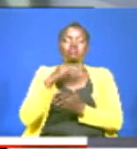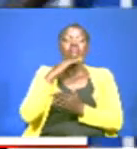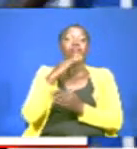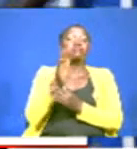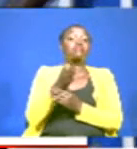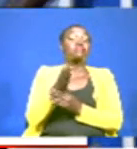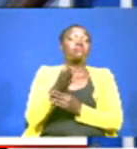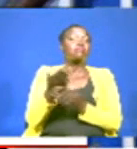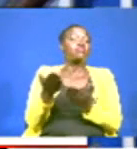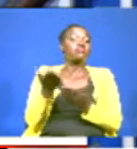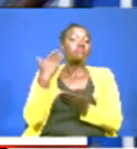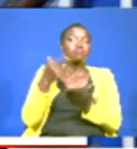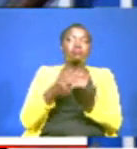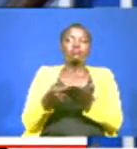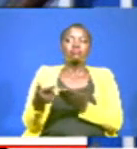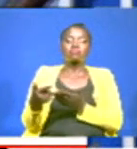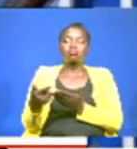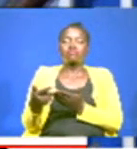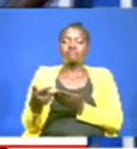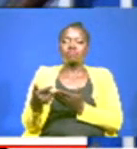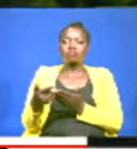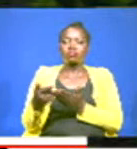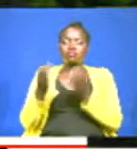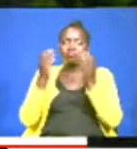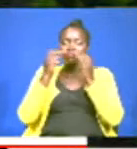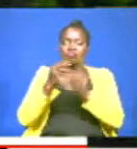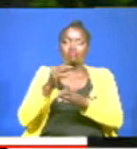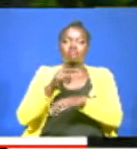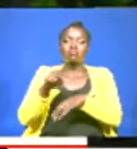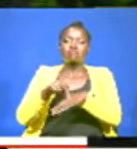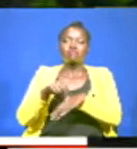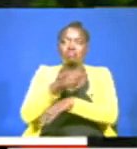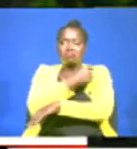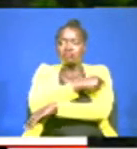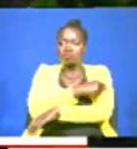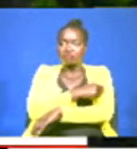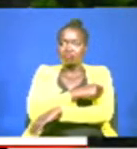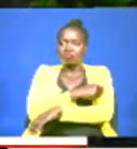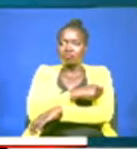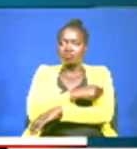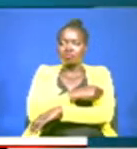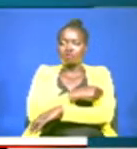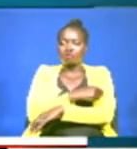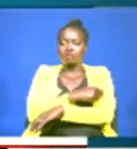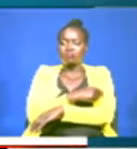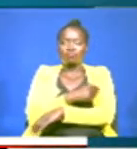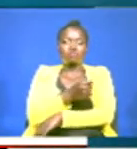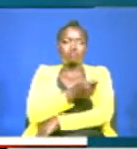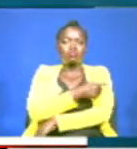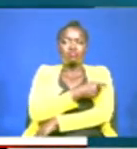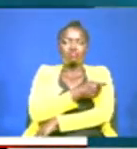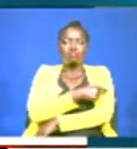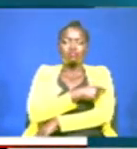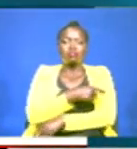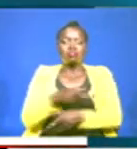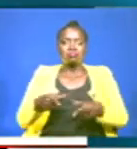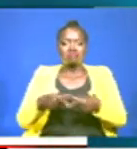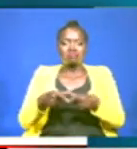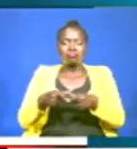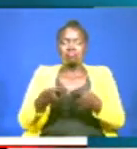of last week at the Kenyatta National Hospital, where she was battling cervical cancer.